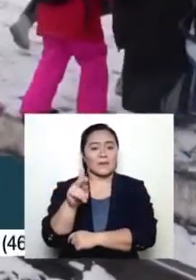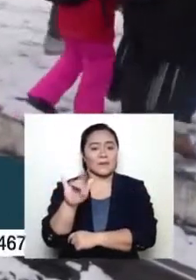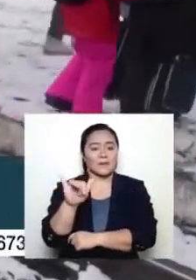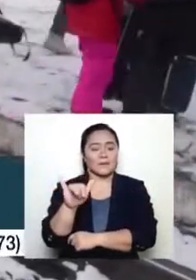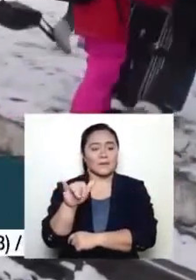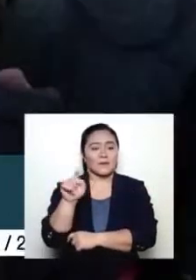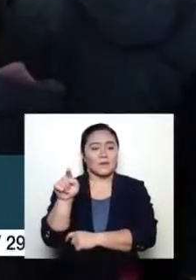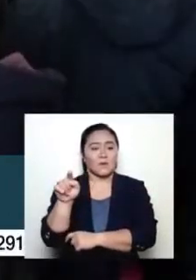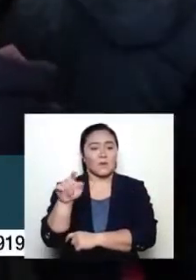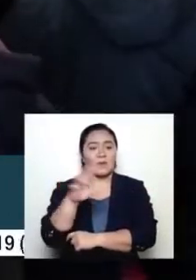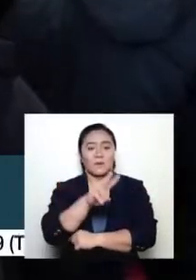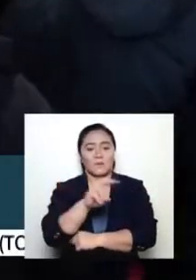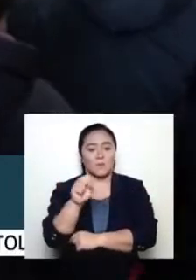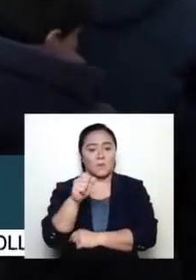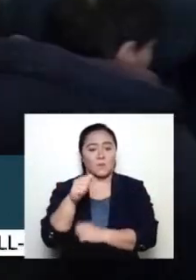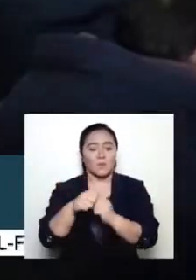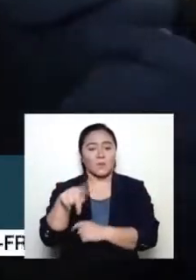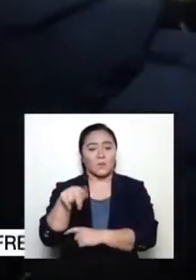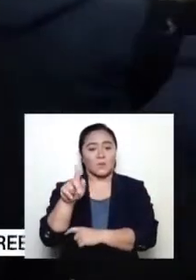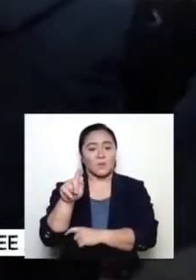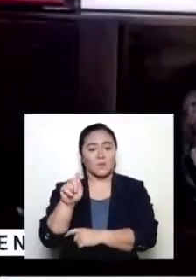Putin.